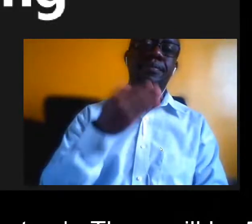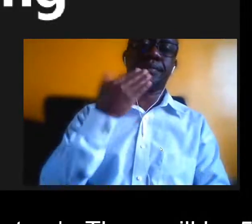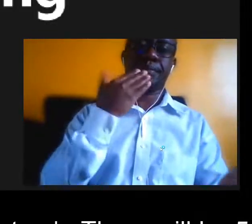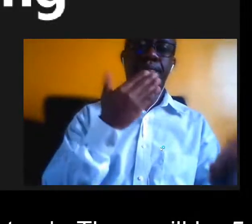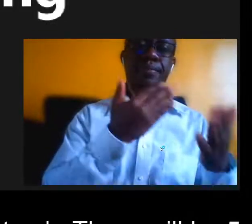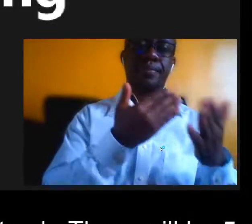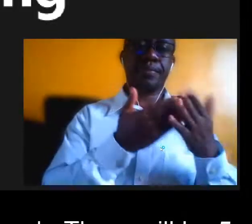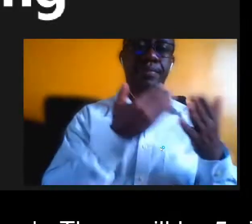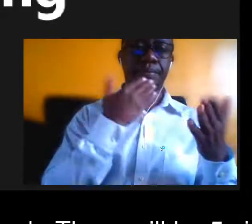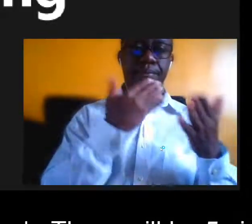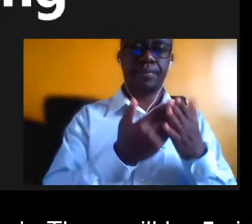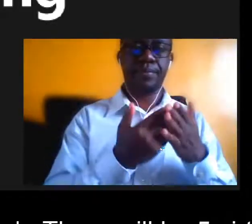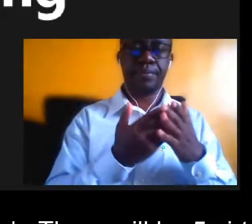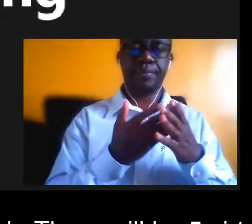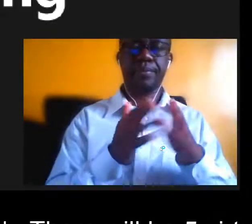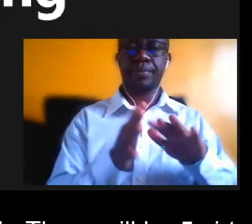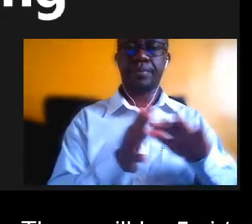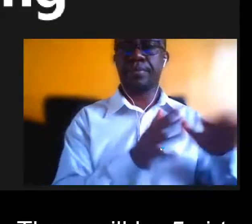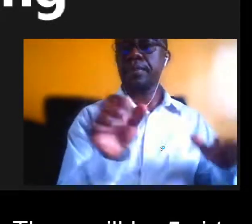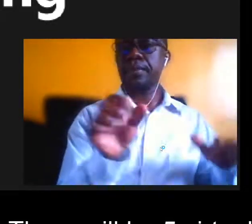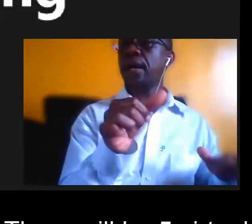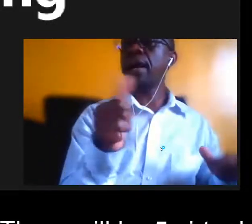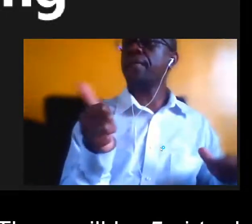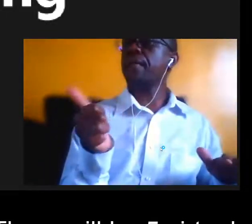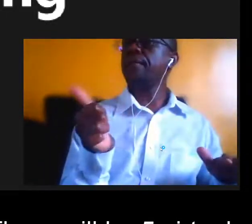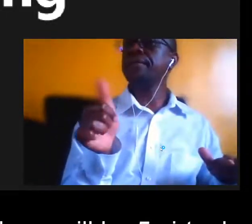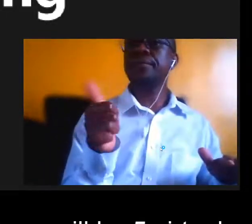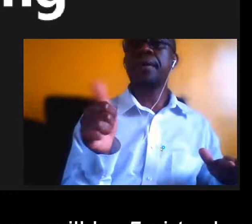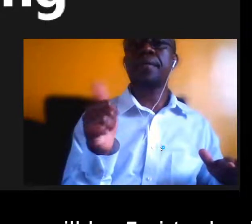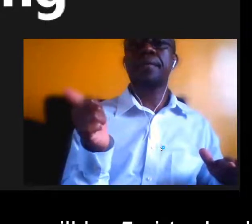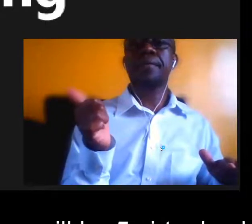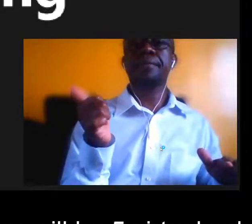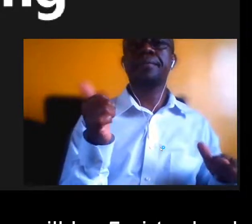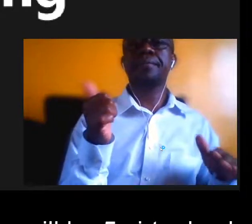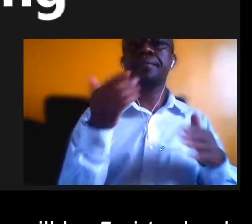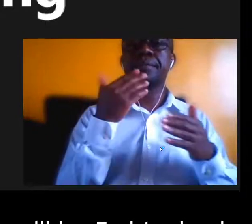they've been able to respond to the current situation?